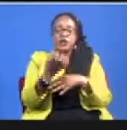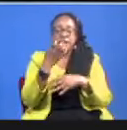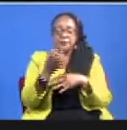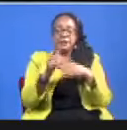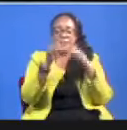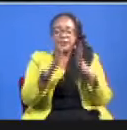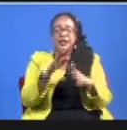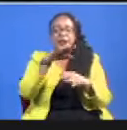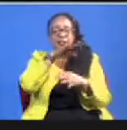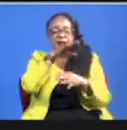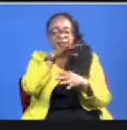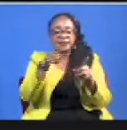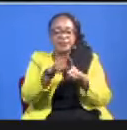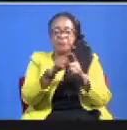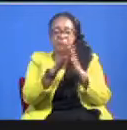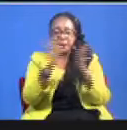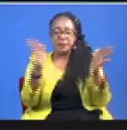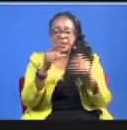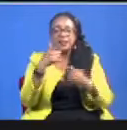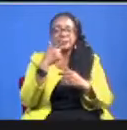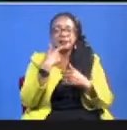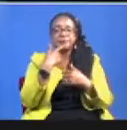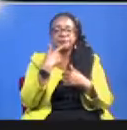Odinga, coming publicly and saying that